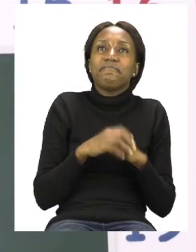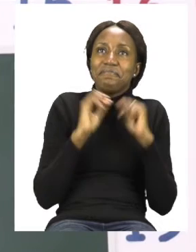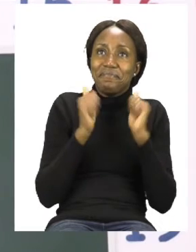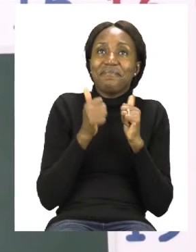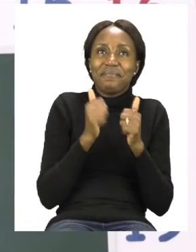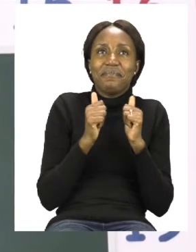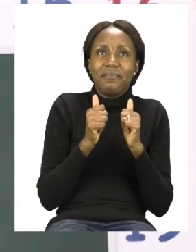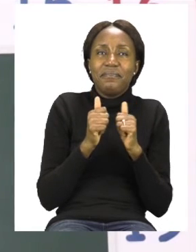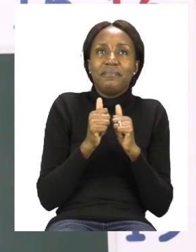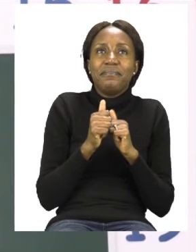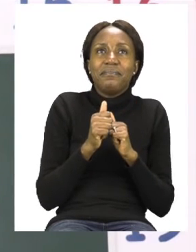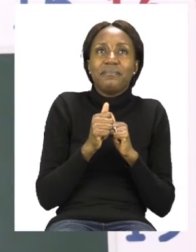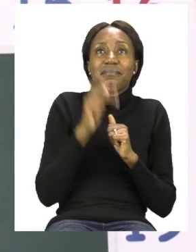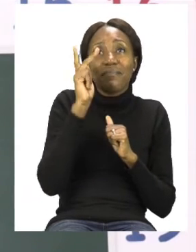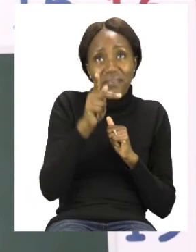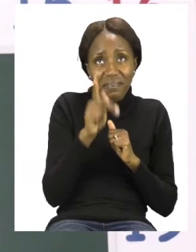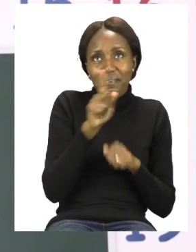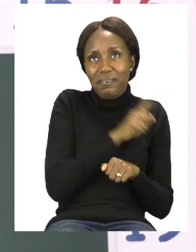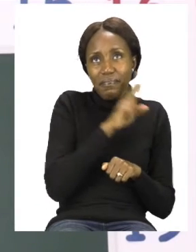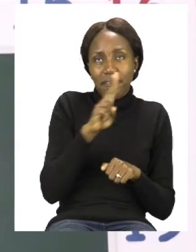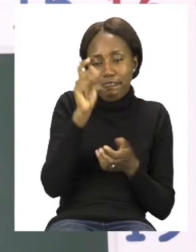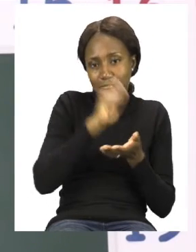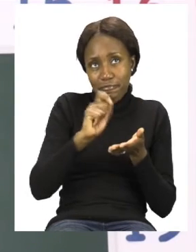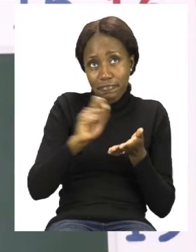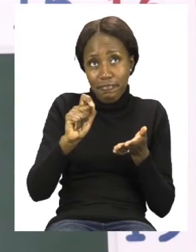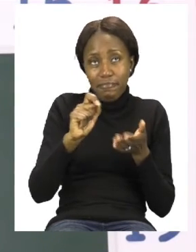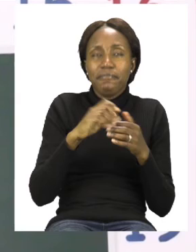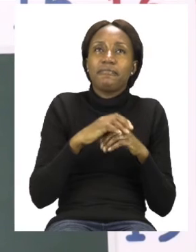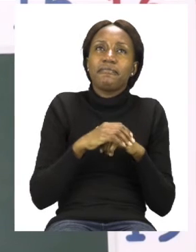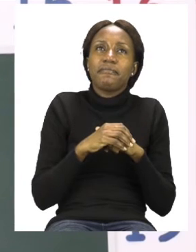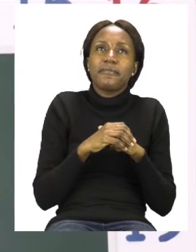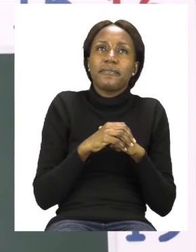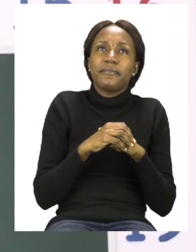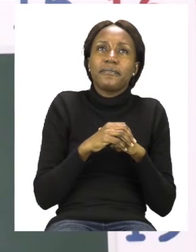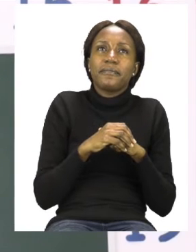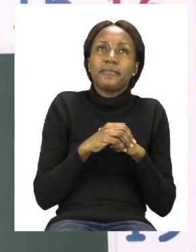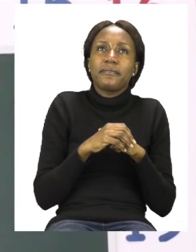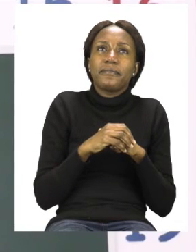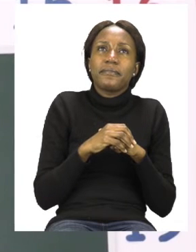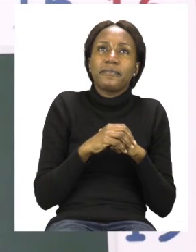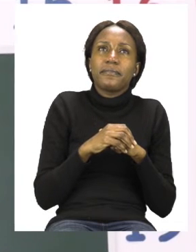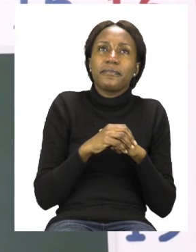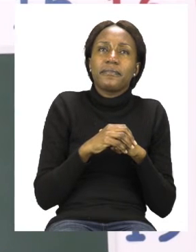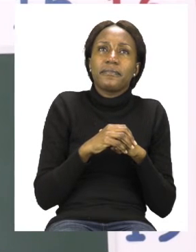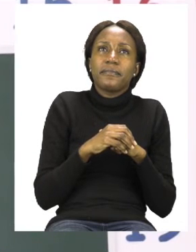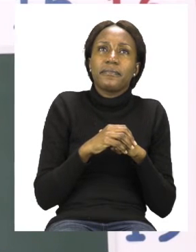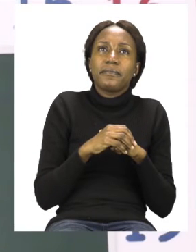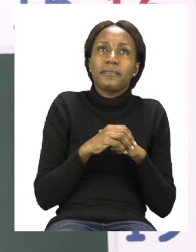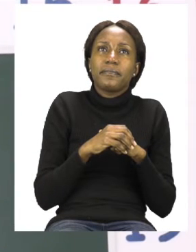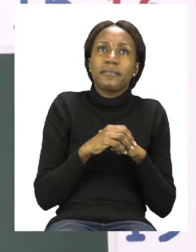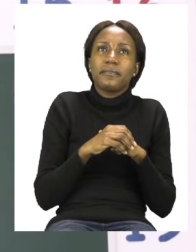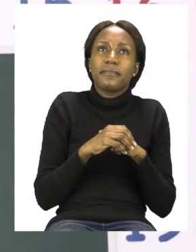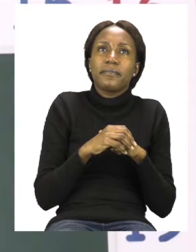everyone. Now I'm going to write another one. Remember, we go down for the number 1. Make sure that your line is